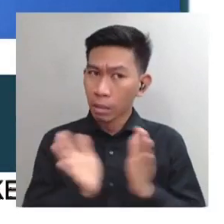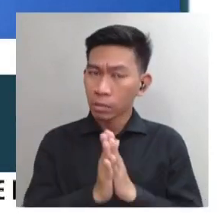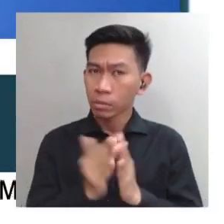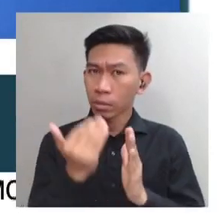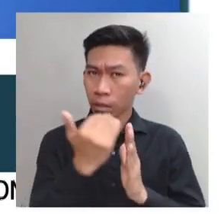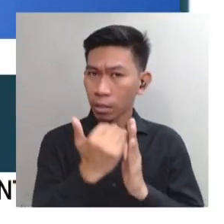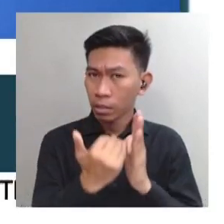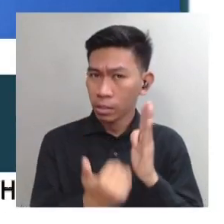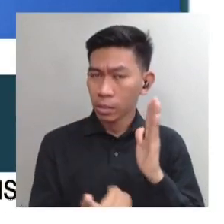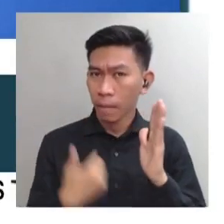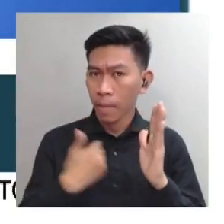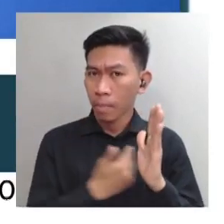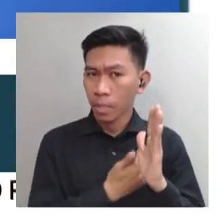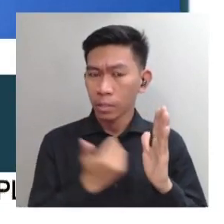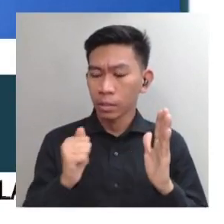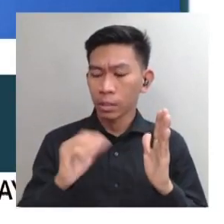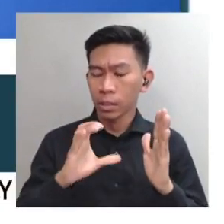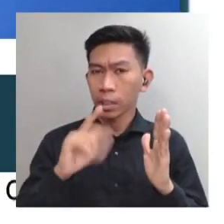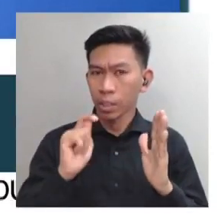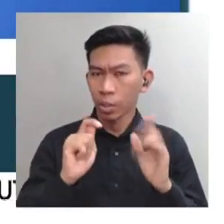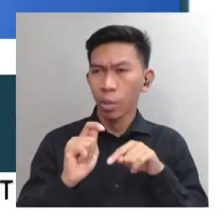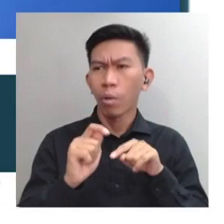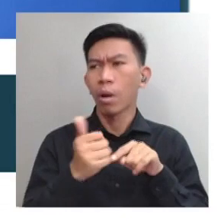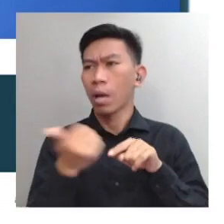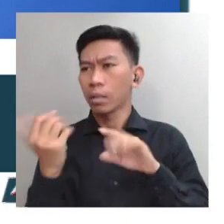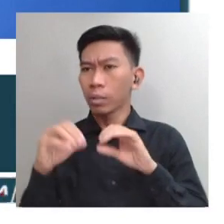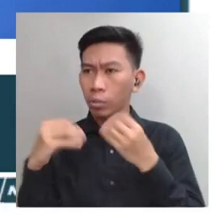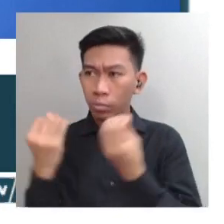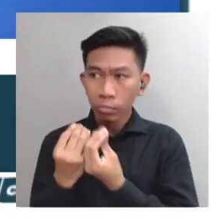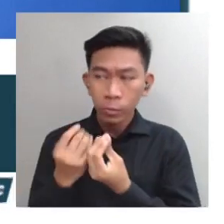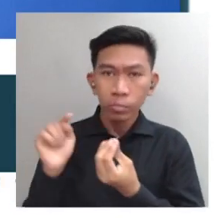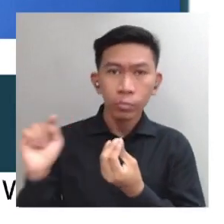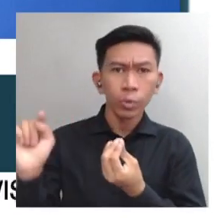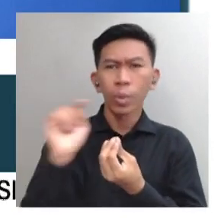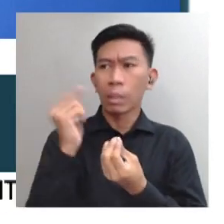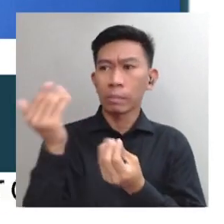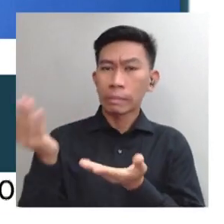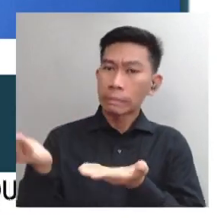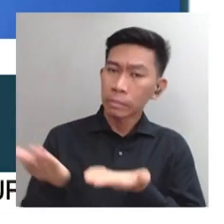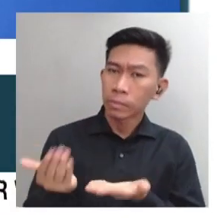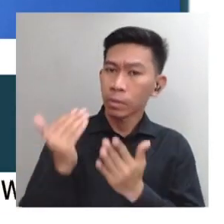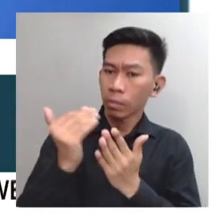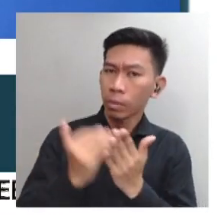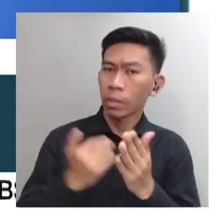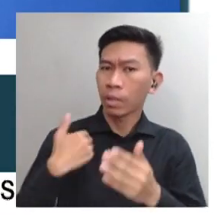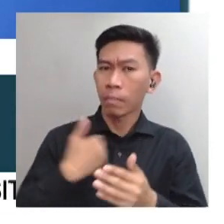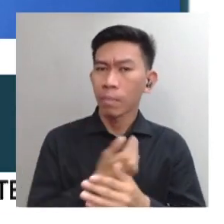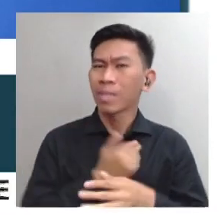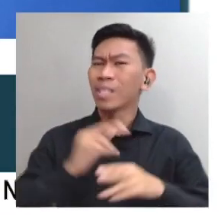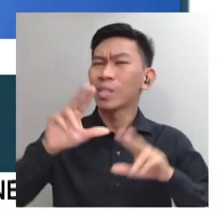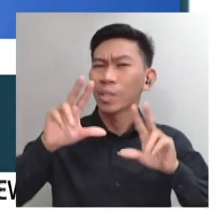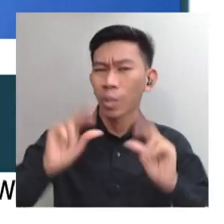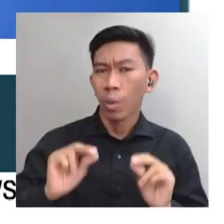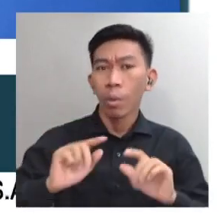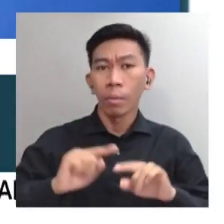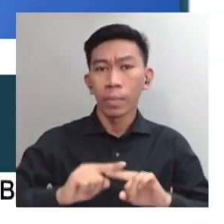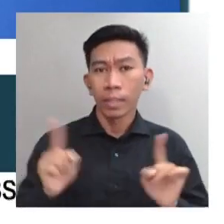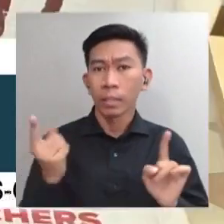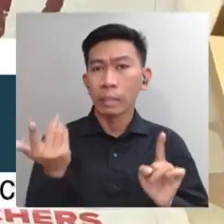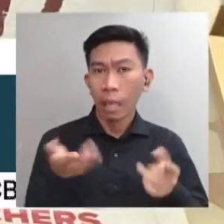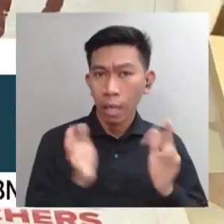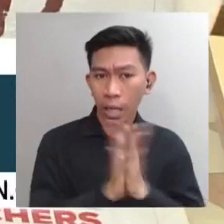ACT or members of other organizations in general. We are only asking for those members that are